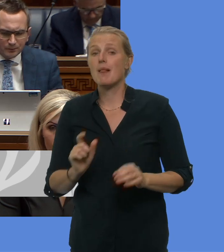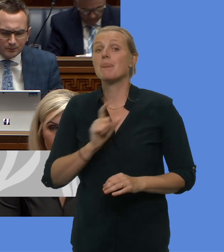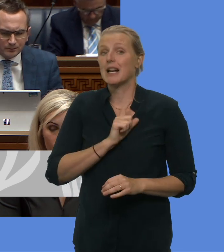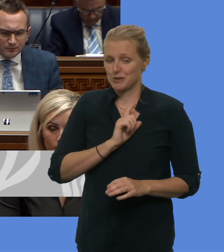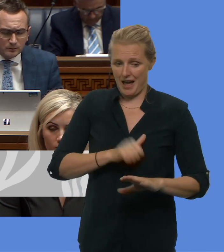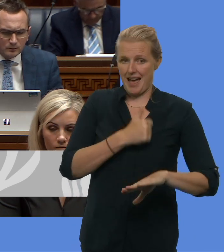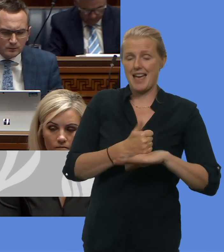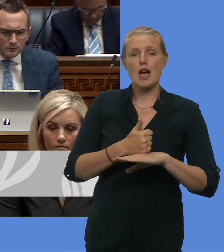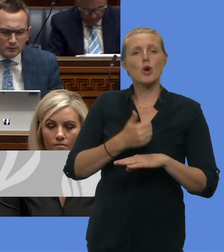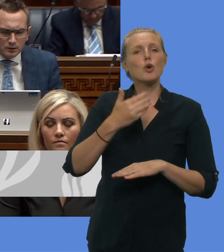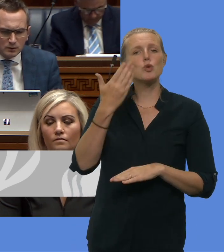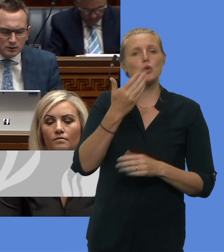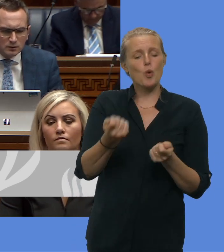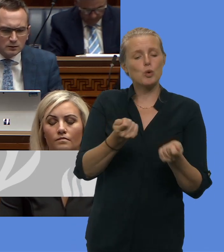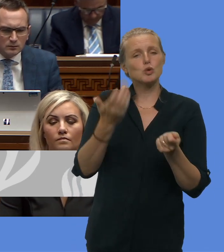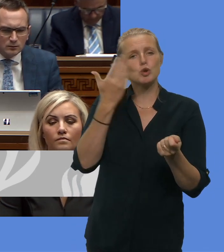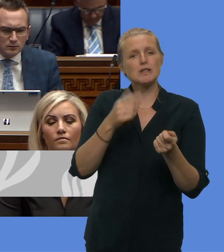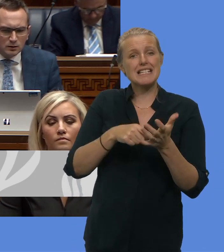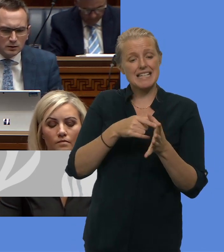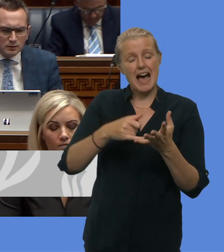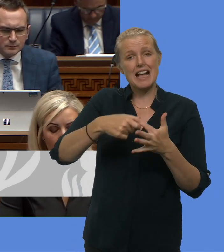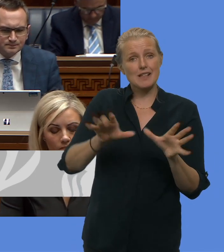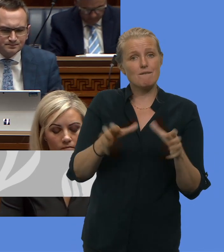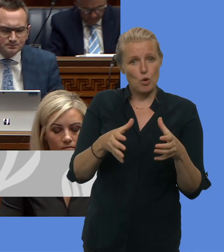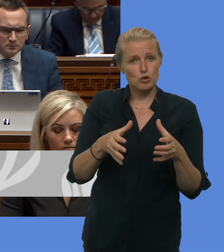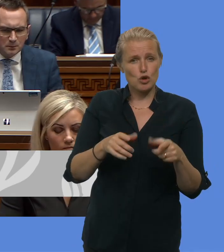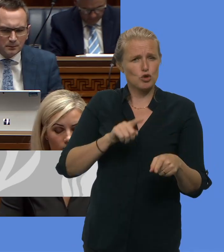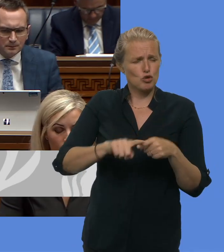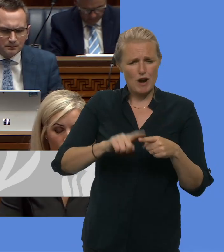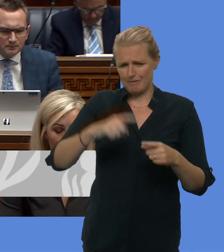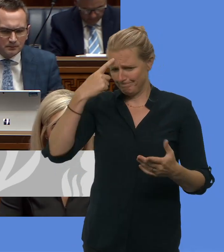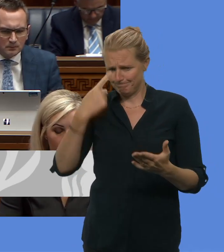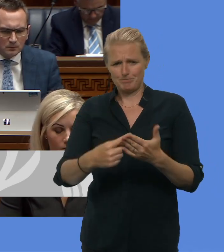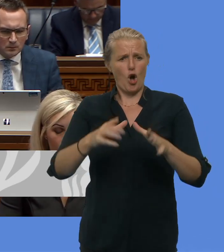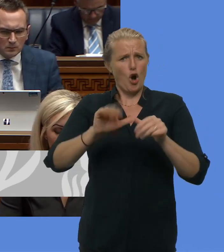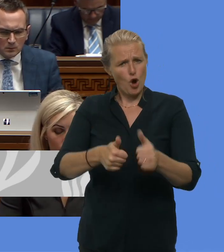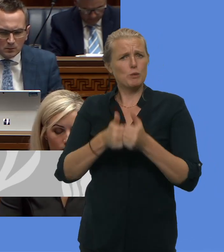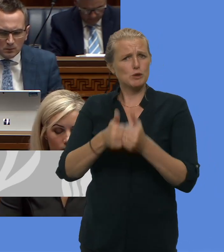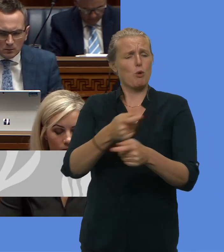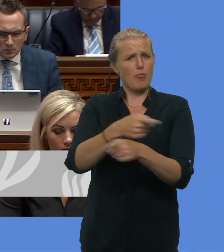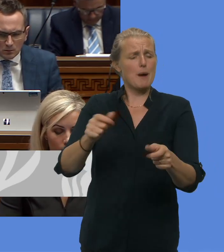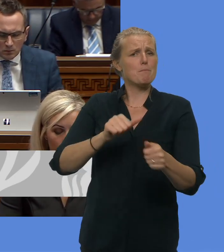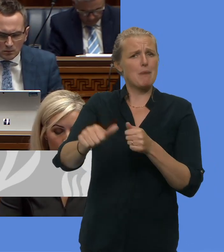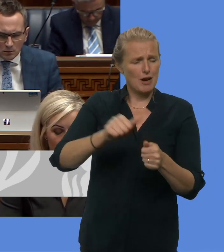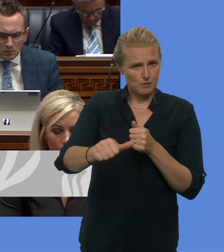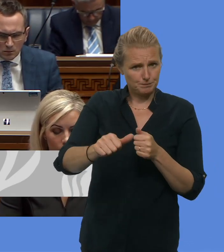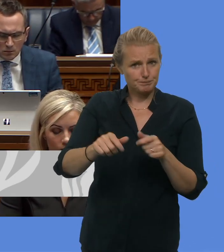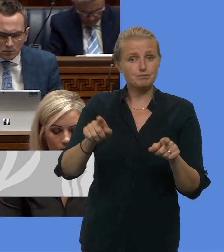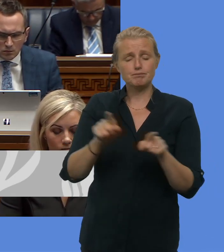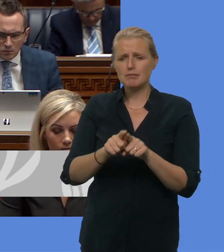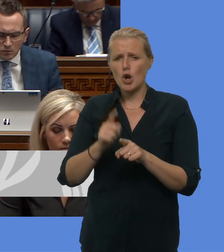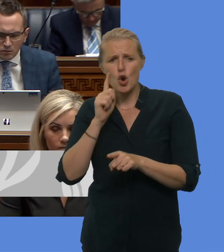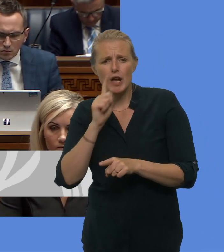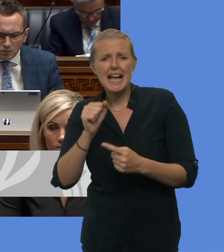Task Force to provide a model for a dedicated managing authority for controlled schools, alongside the identification of key performance